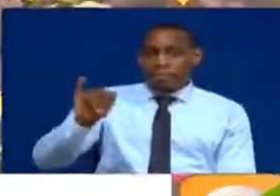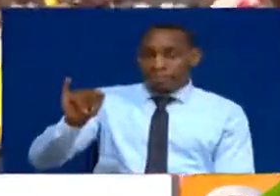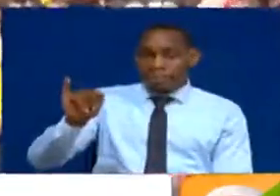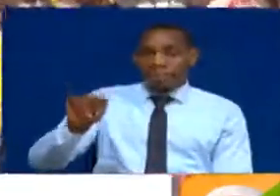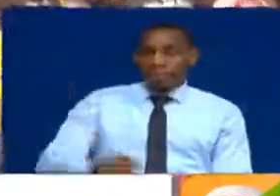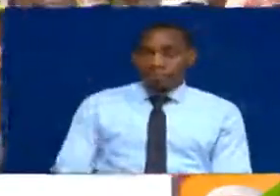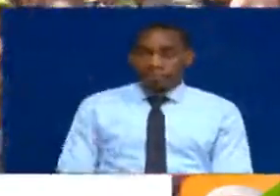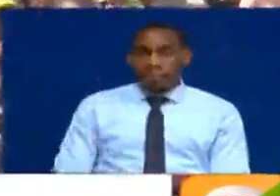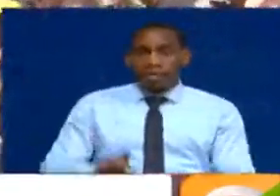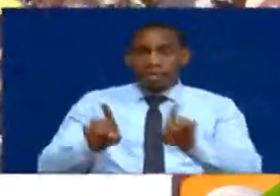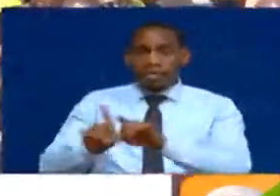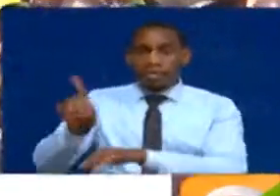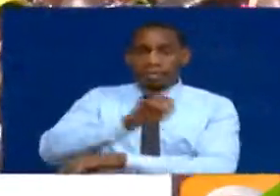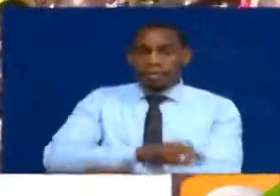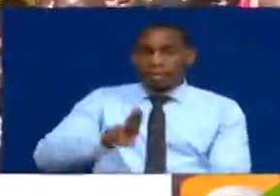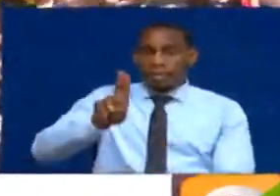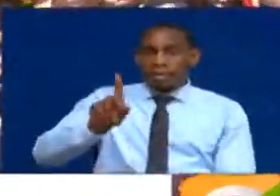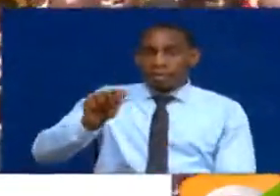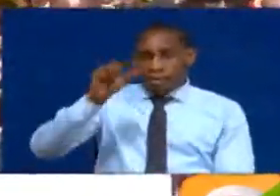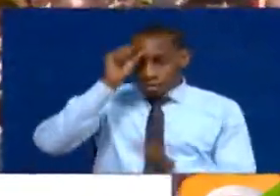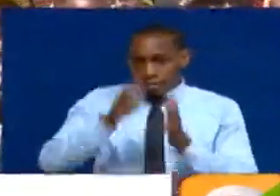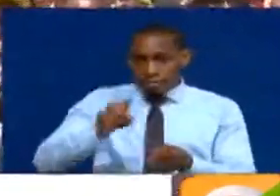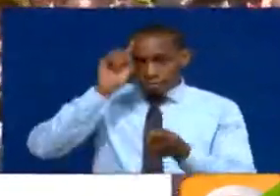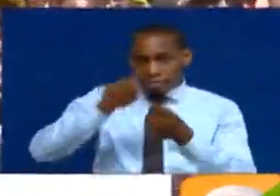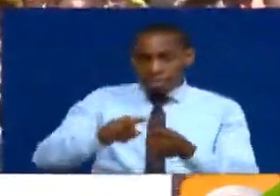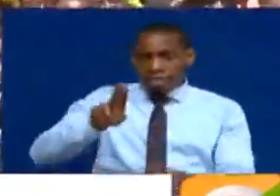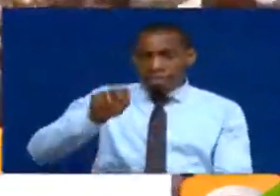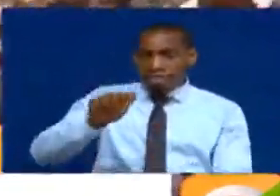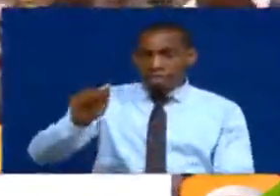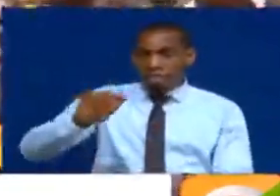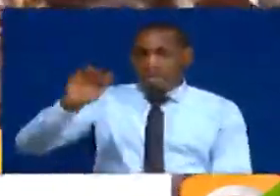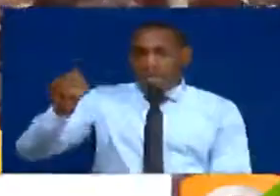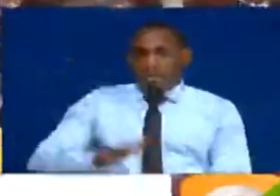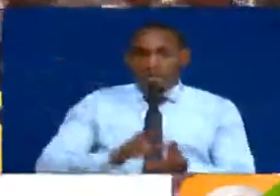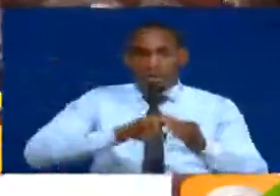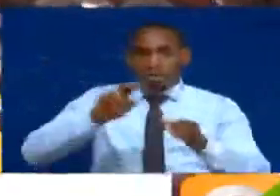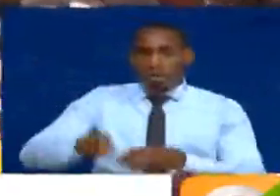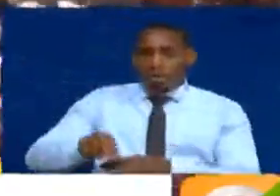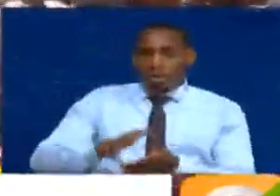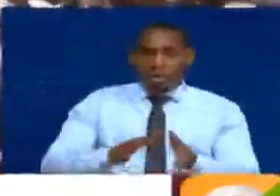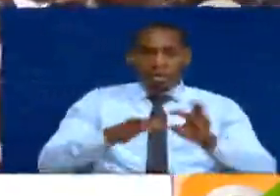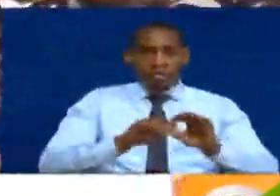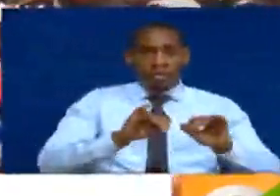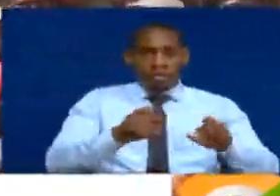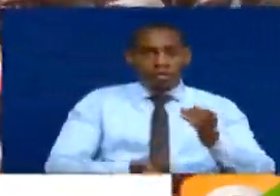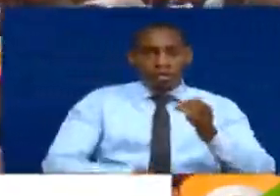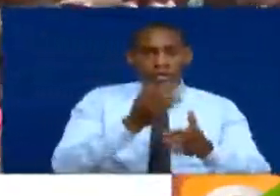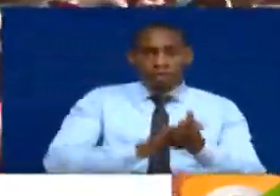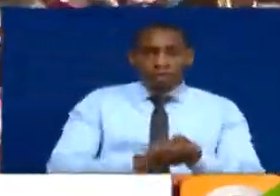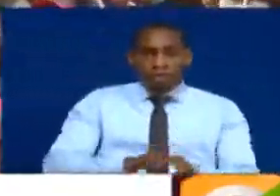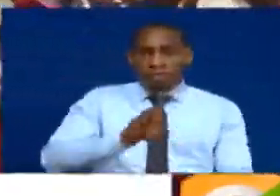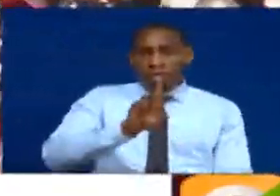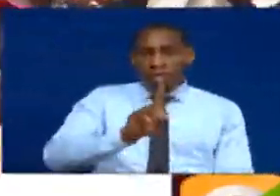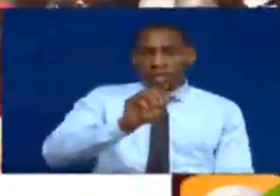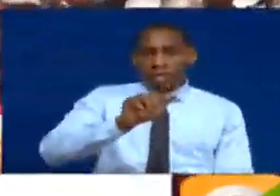na rege. On a day that the UDA gubernatorial aspirant for Trans-Nzoia County ditched the Ruto camp to join the newly founded